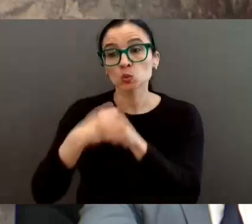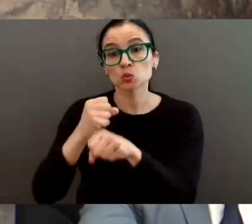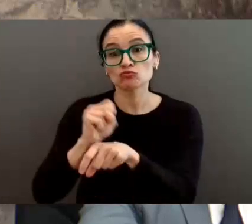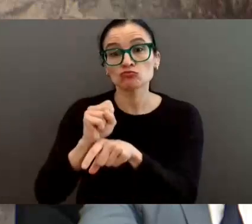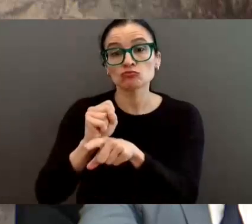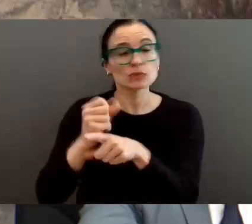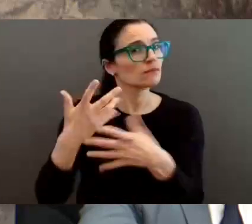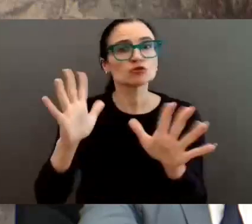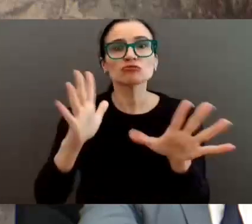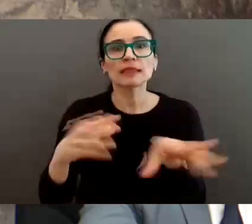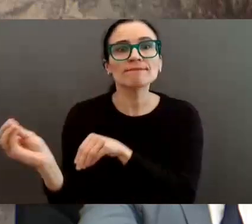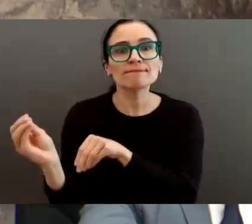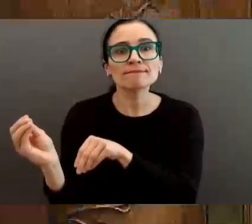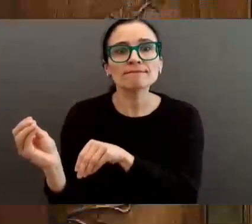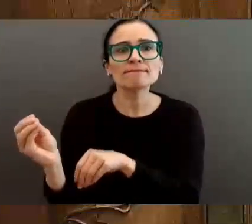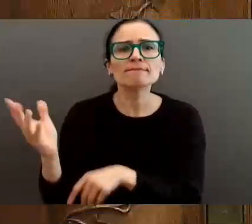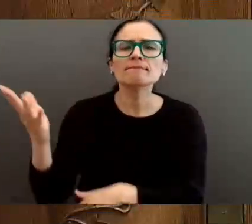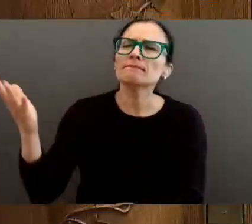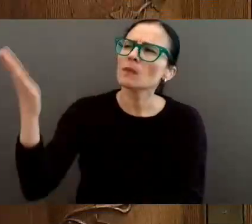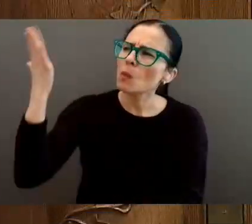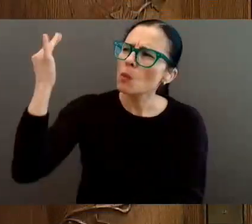abruptly?